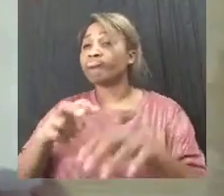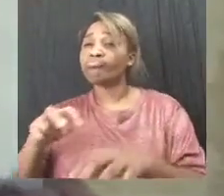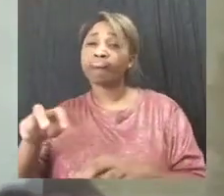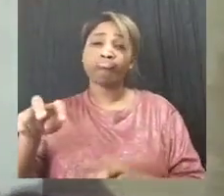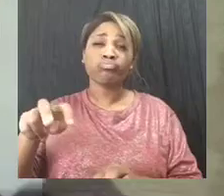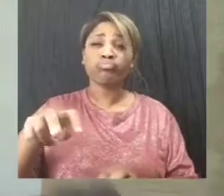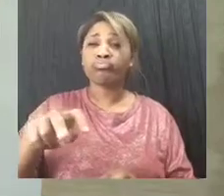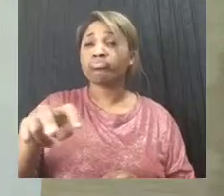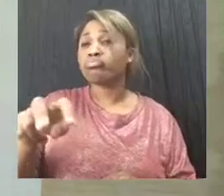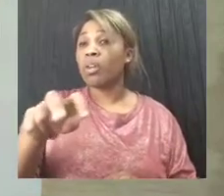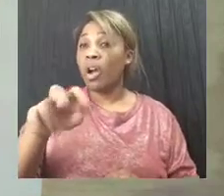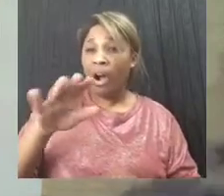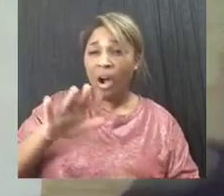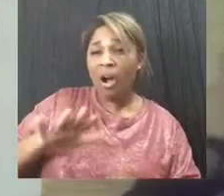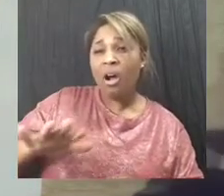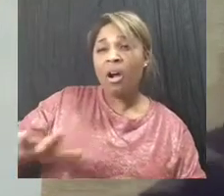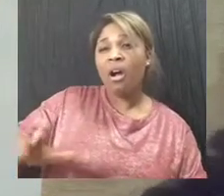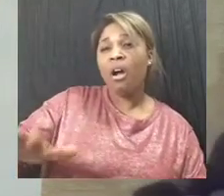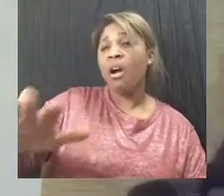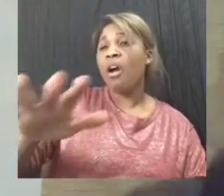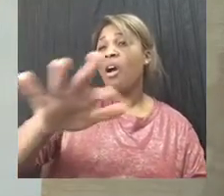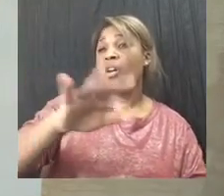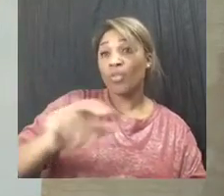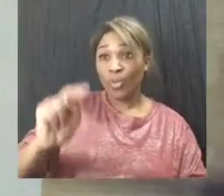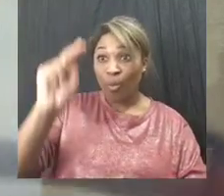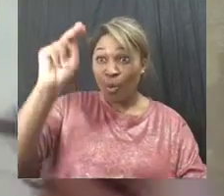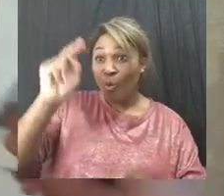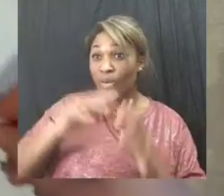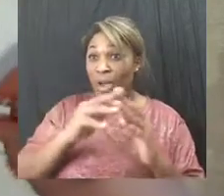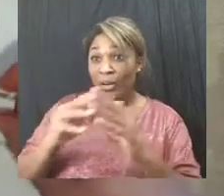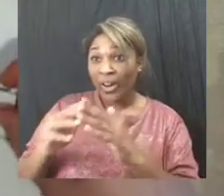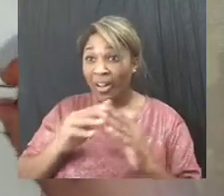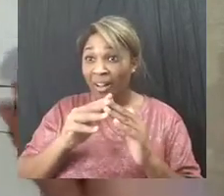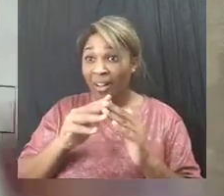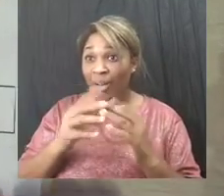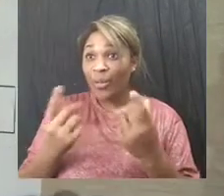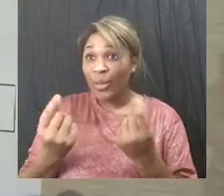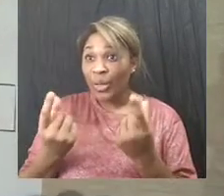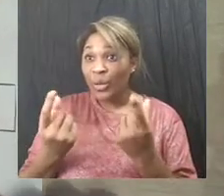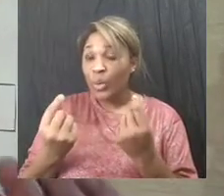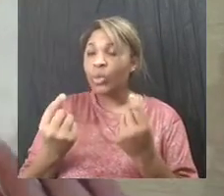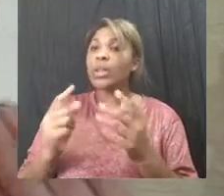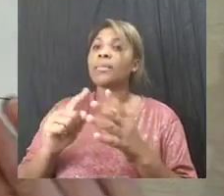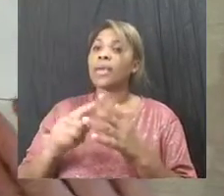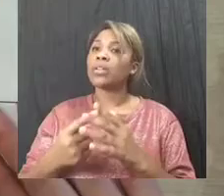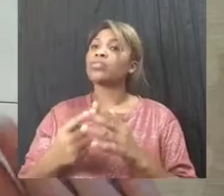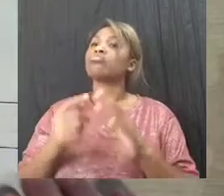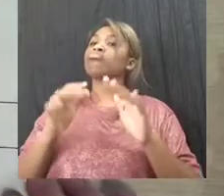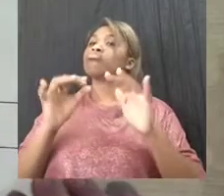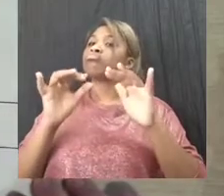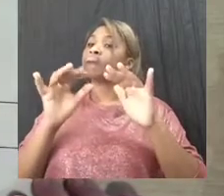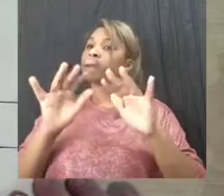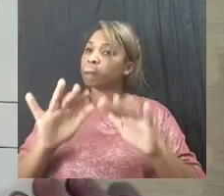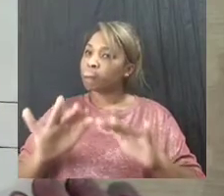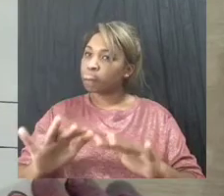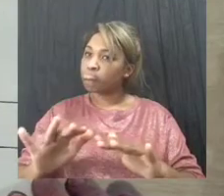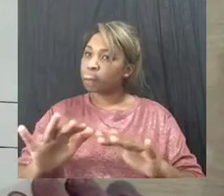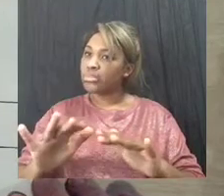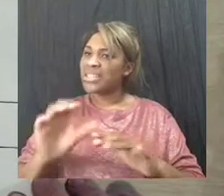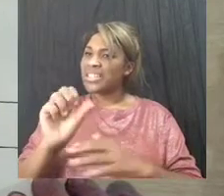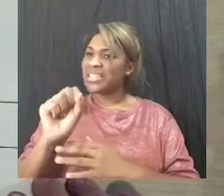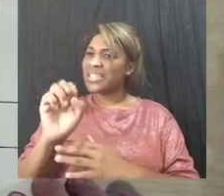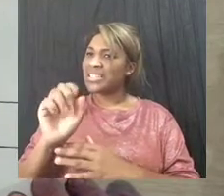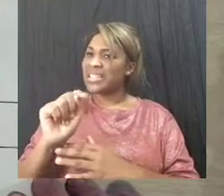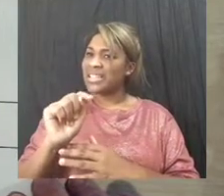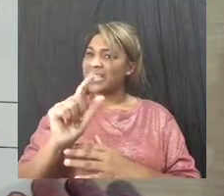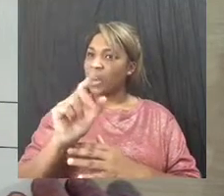all over North America, they began to settle. They stopped moving all around and they